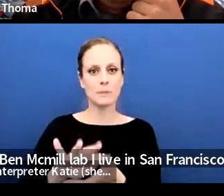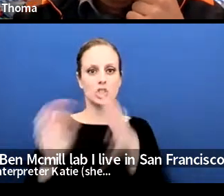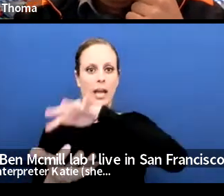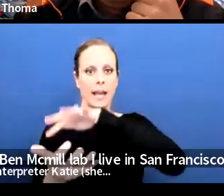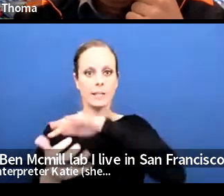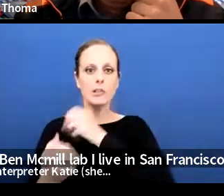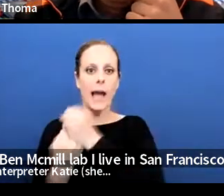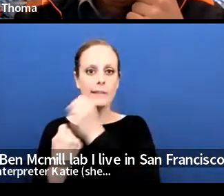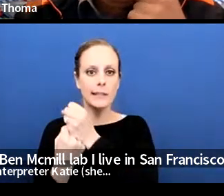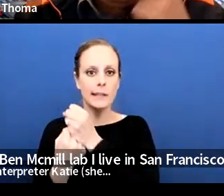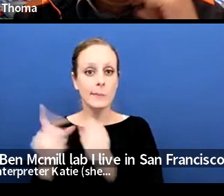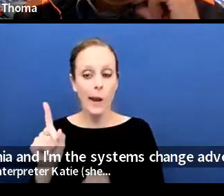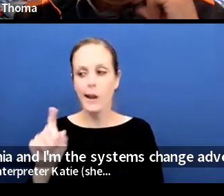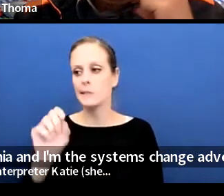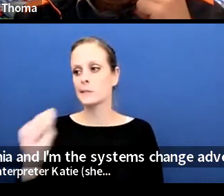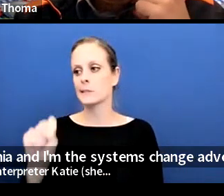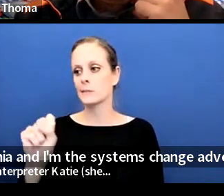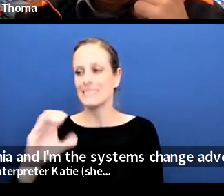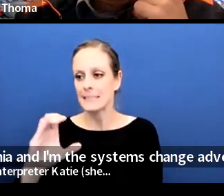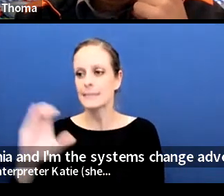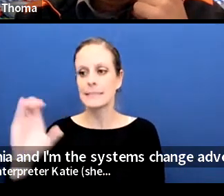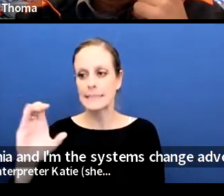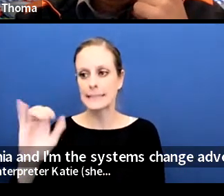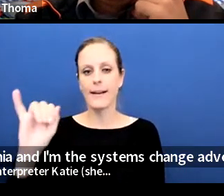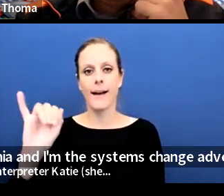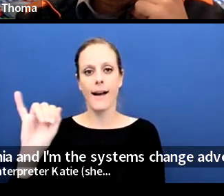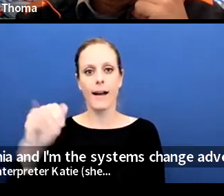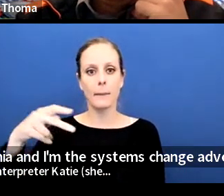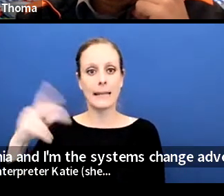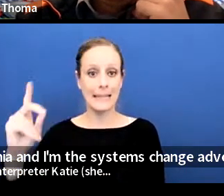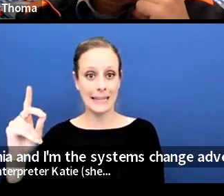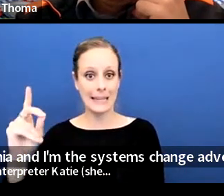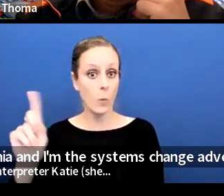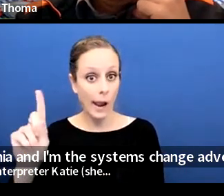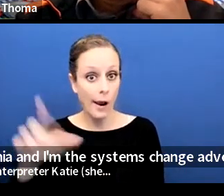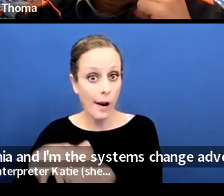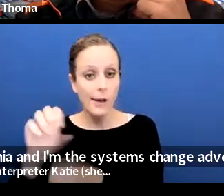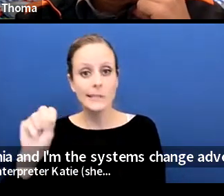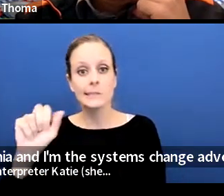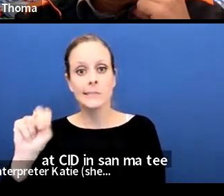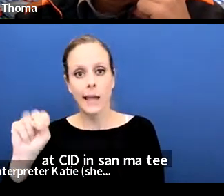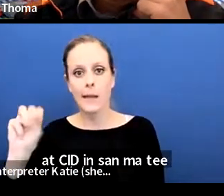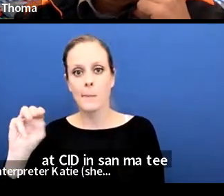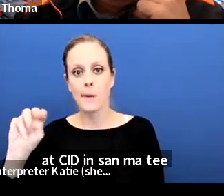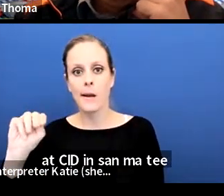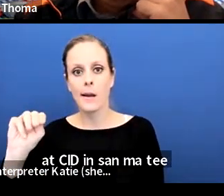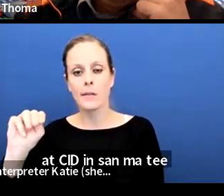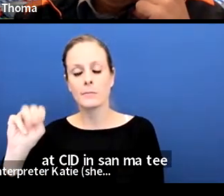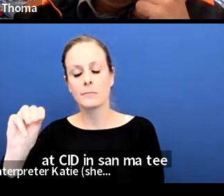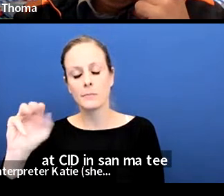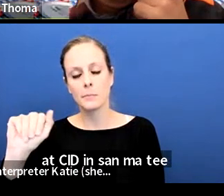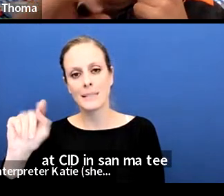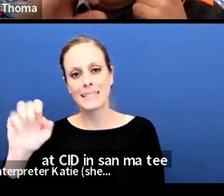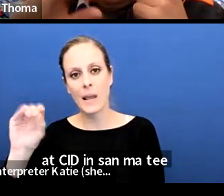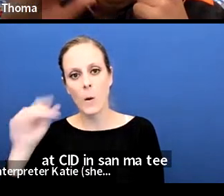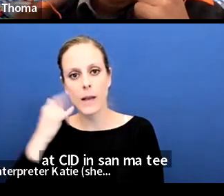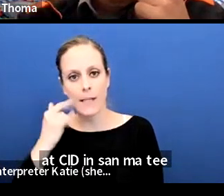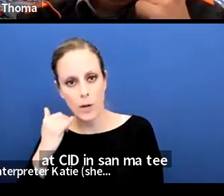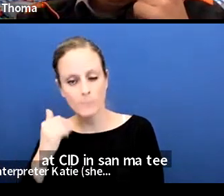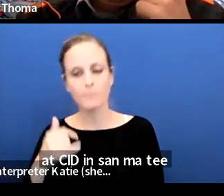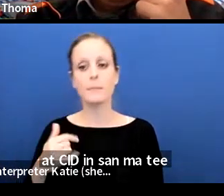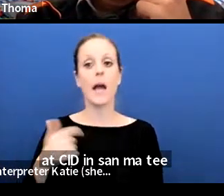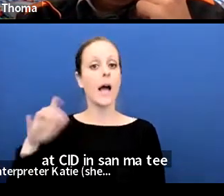at CID in San Mateo, California. I got my start. I grew up with